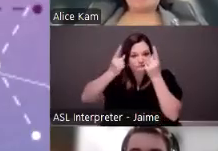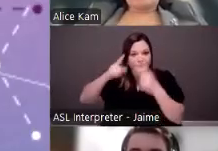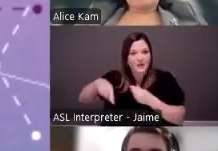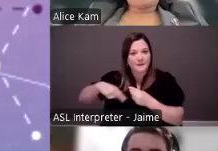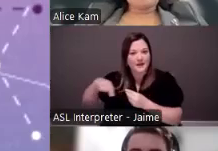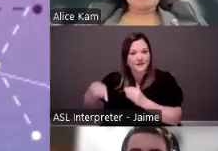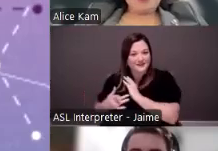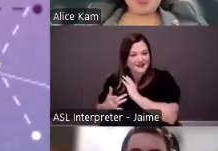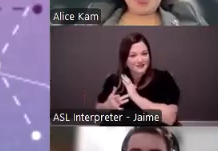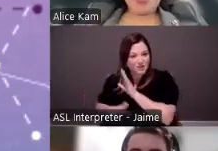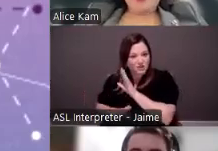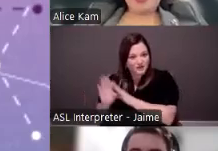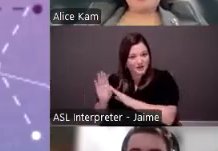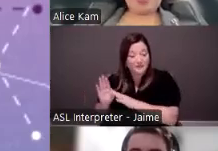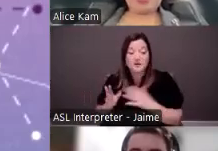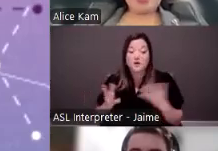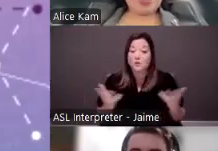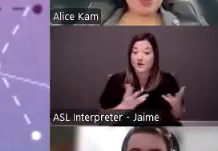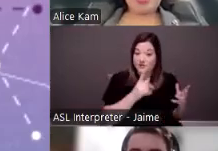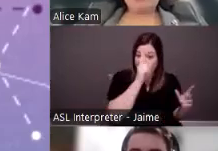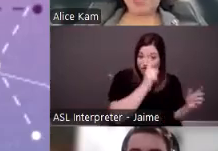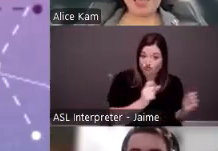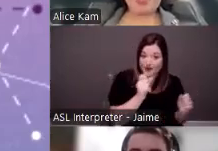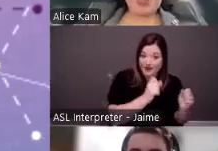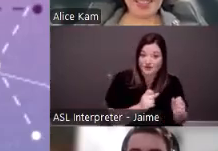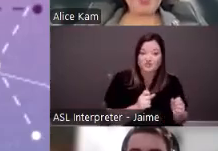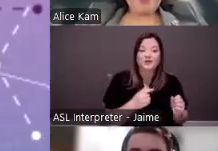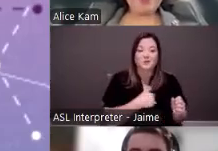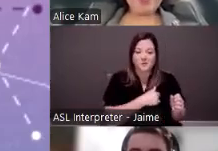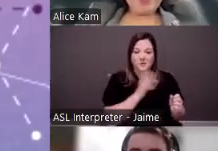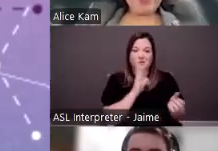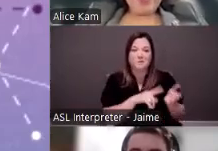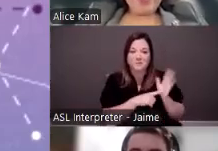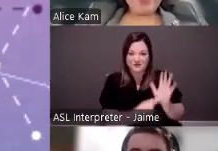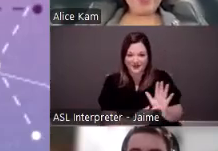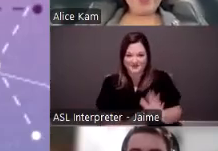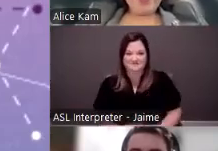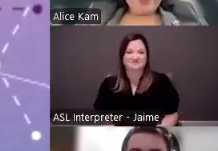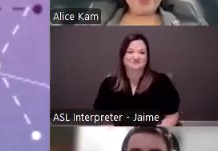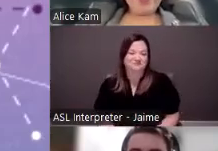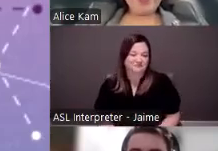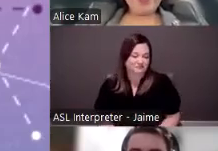But what strategies we're going to do? So this is what we're going to present to you.